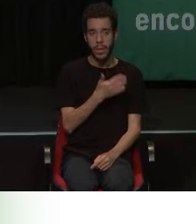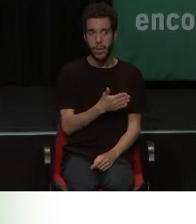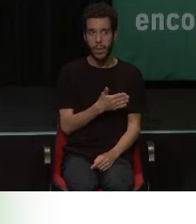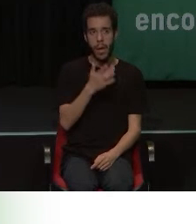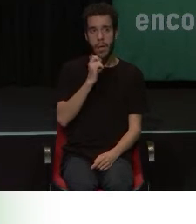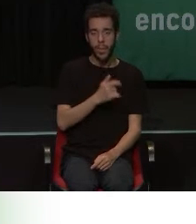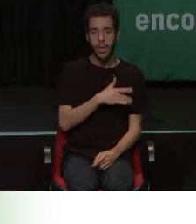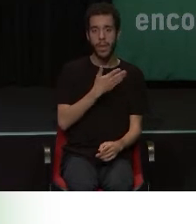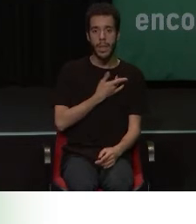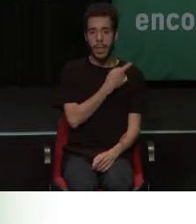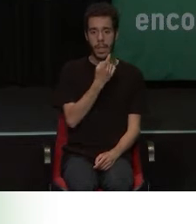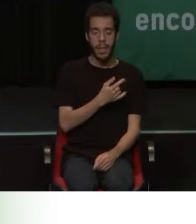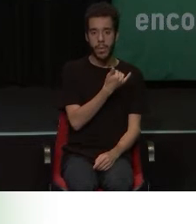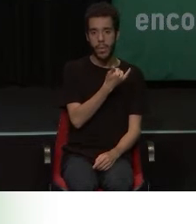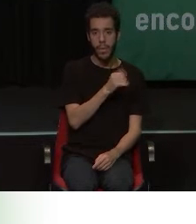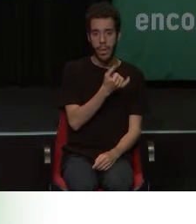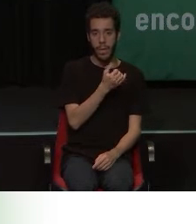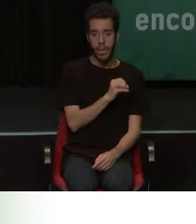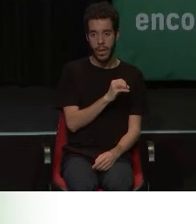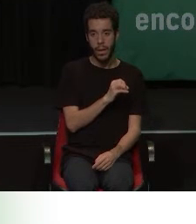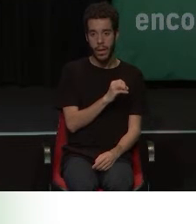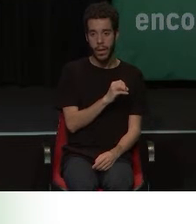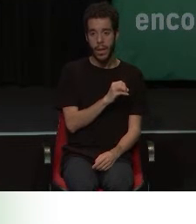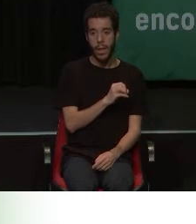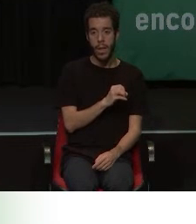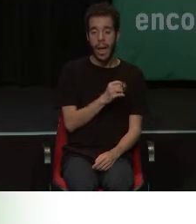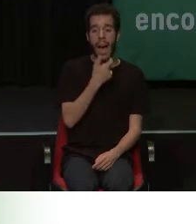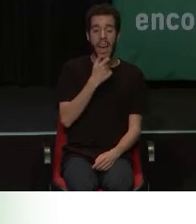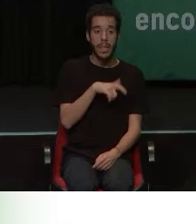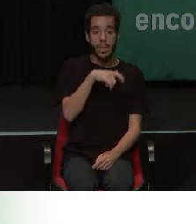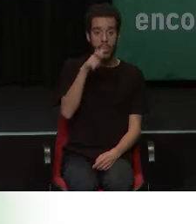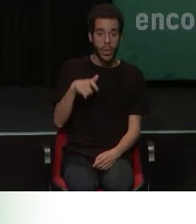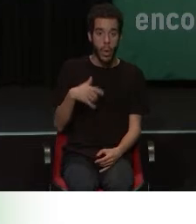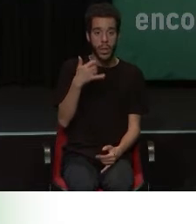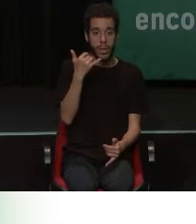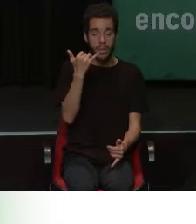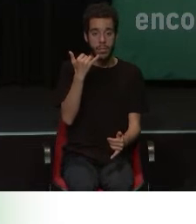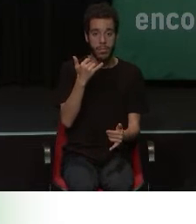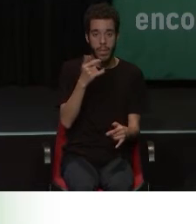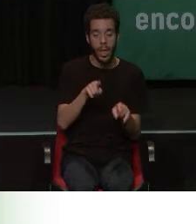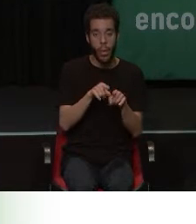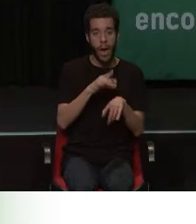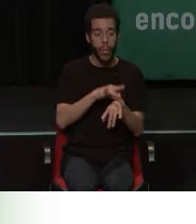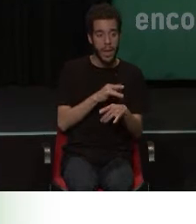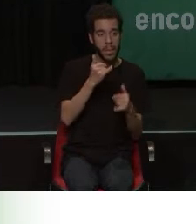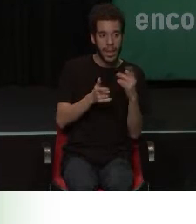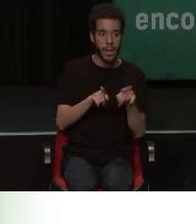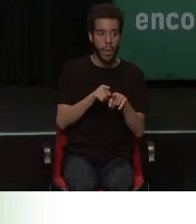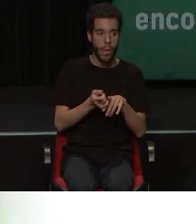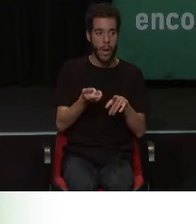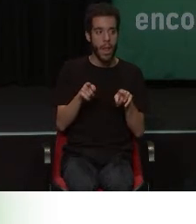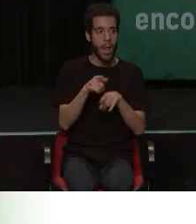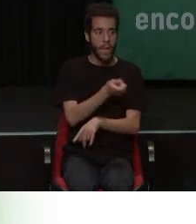December 2020 for some healthcare workers. And the diamonds represent the